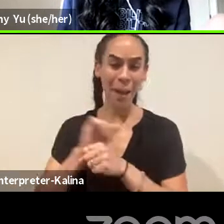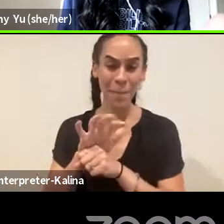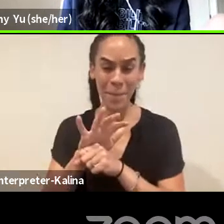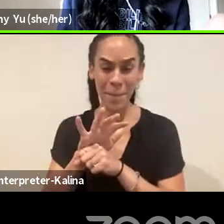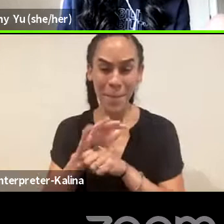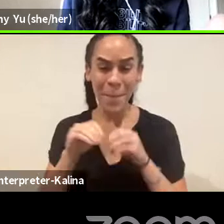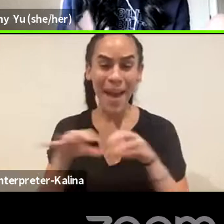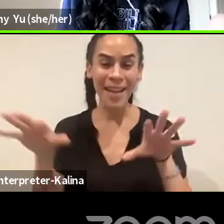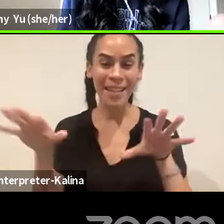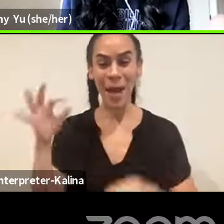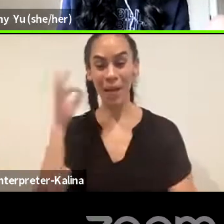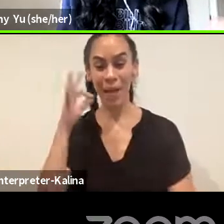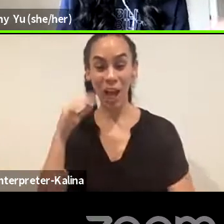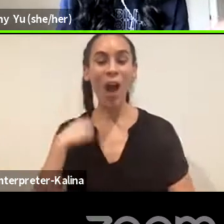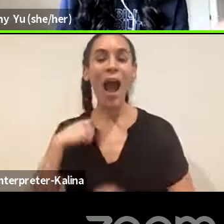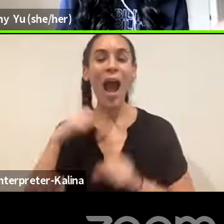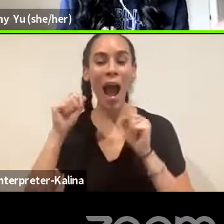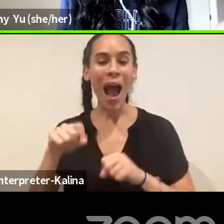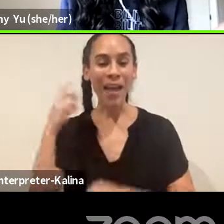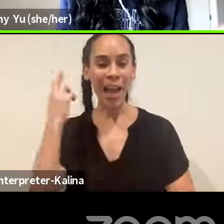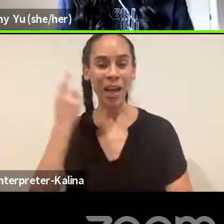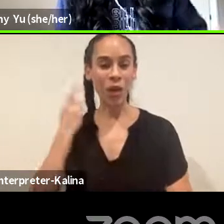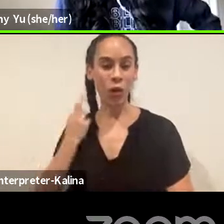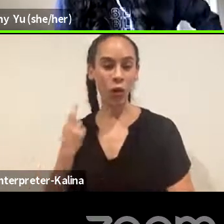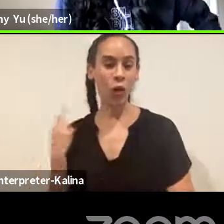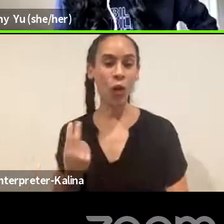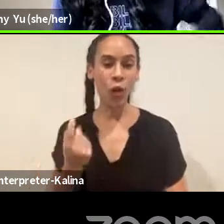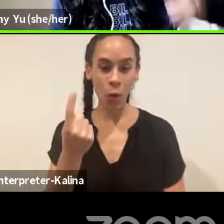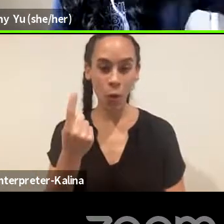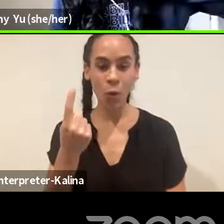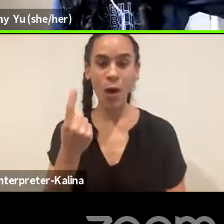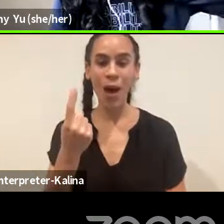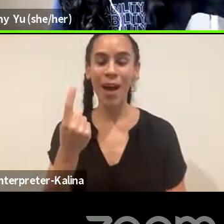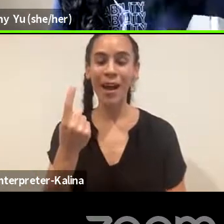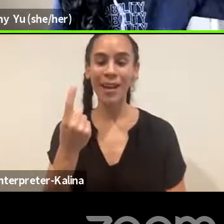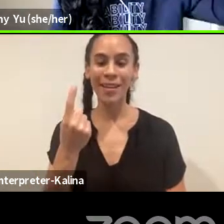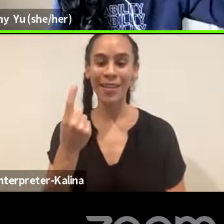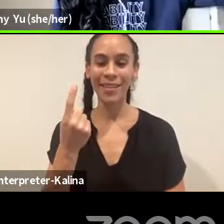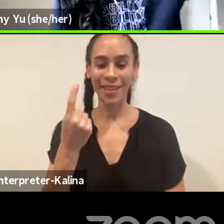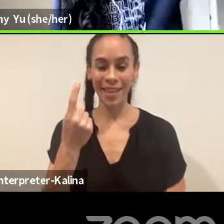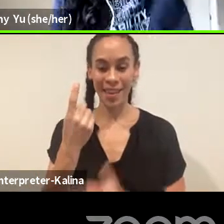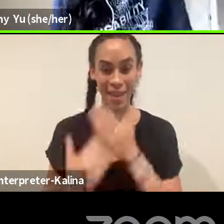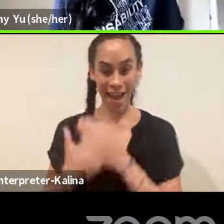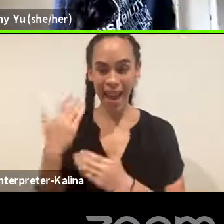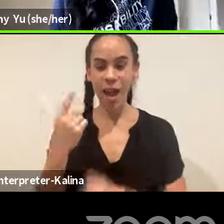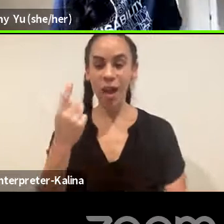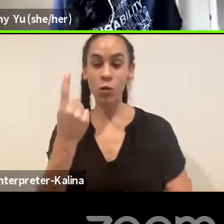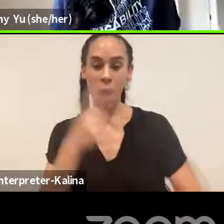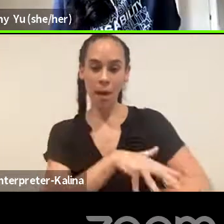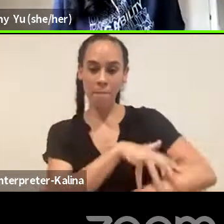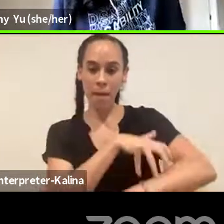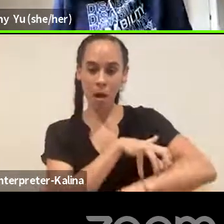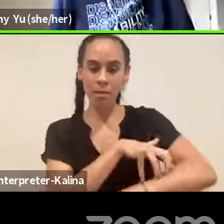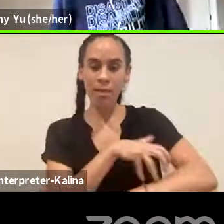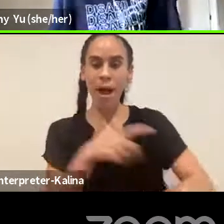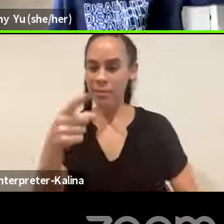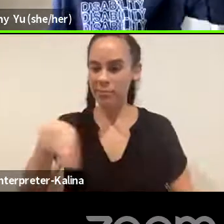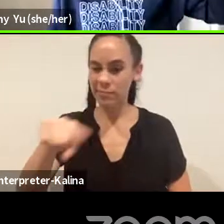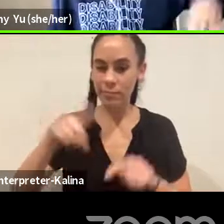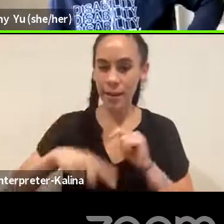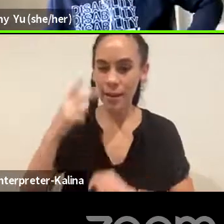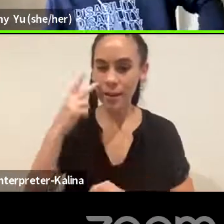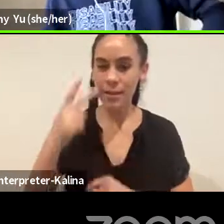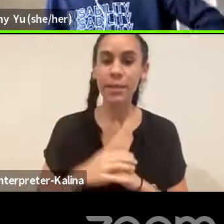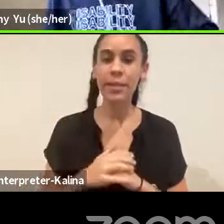curl with one hand because one of my arms is paralyzed, which you can't see. And I am wearing a navy blue